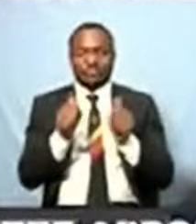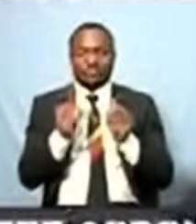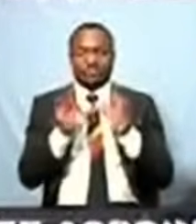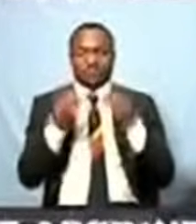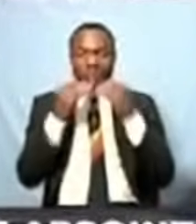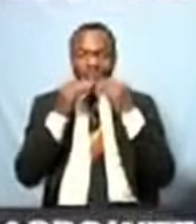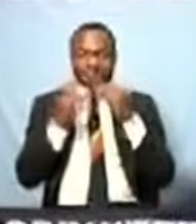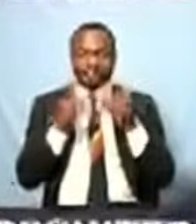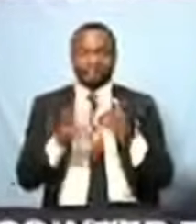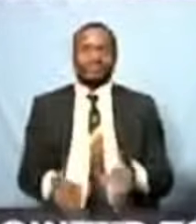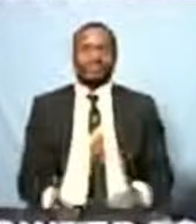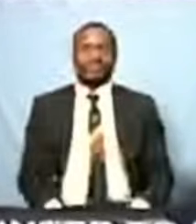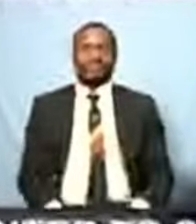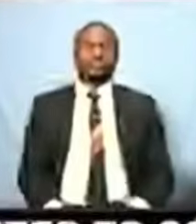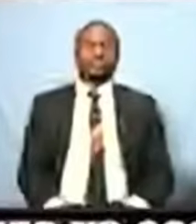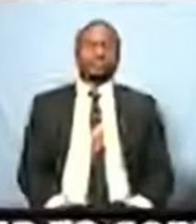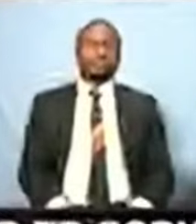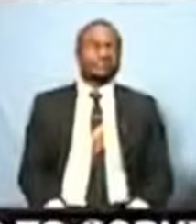Thank you.